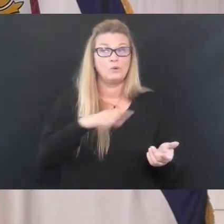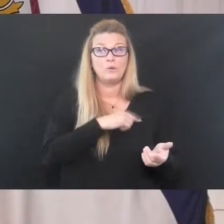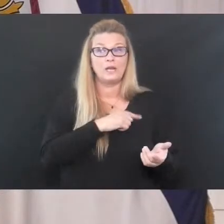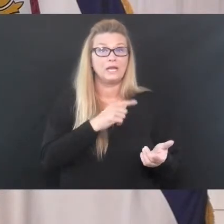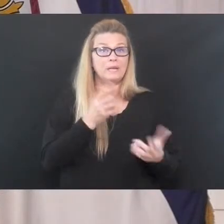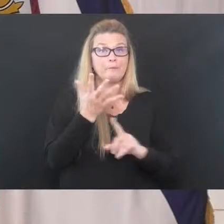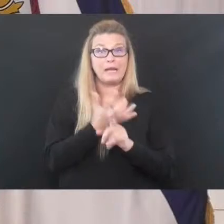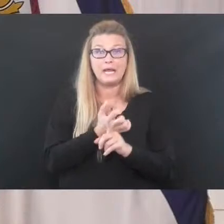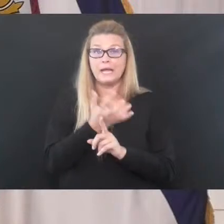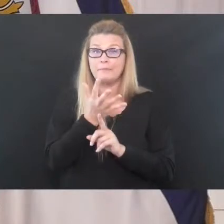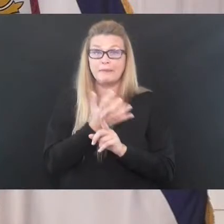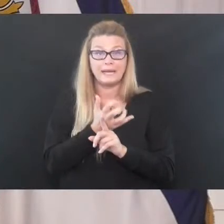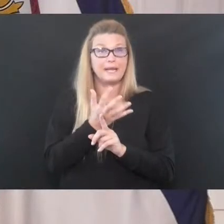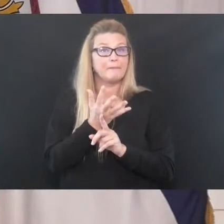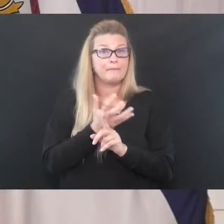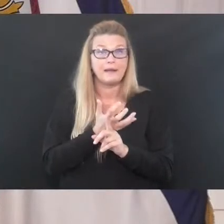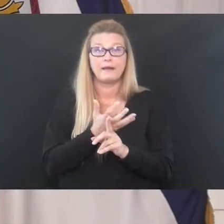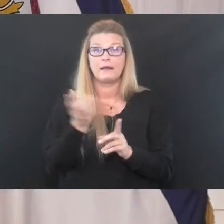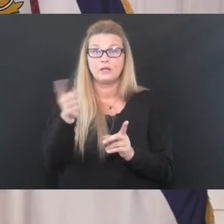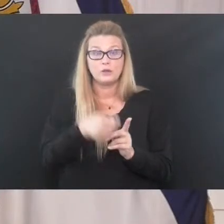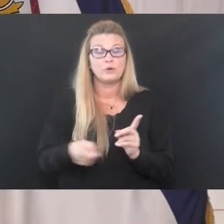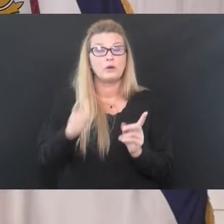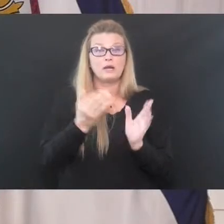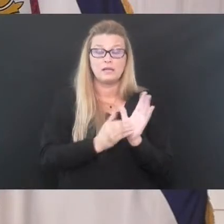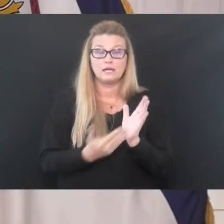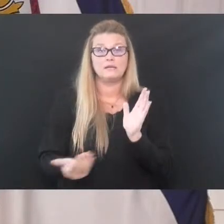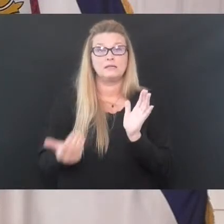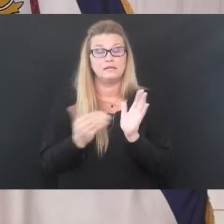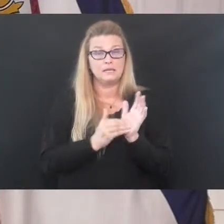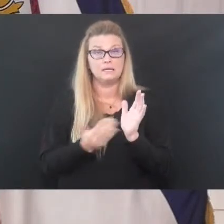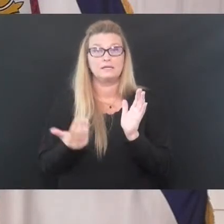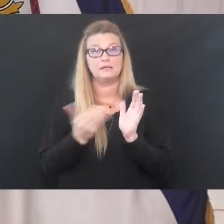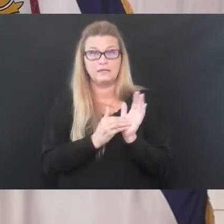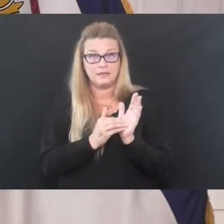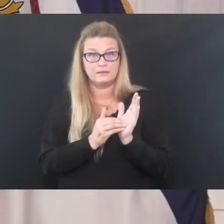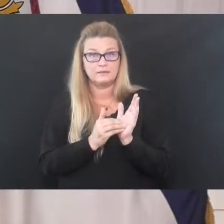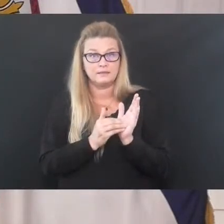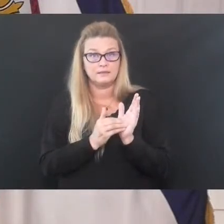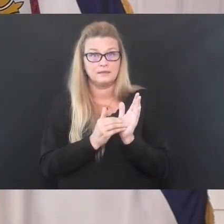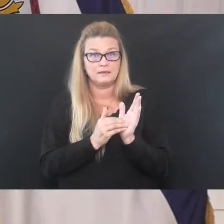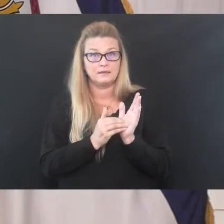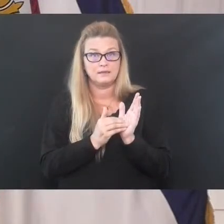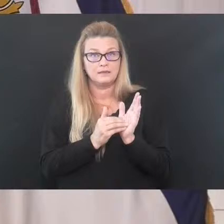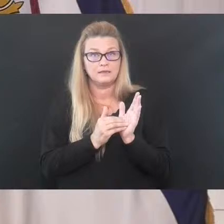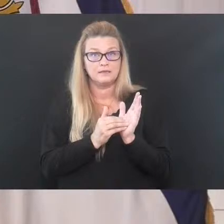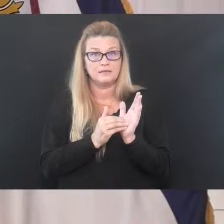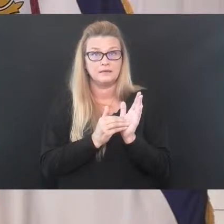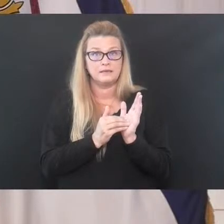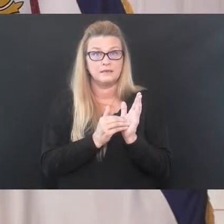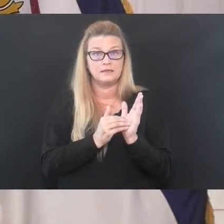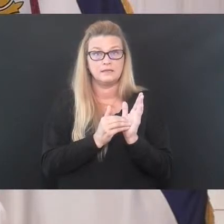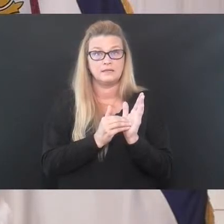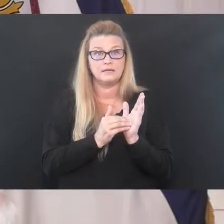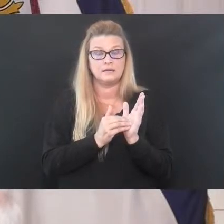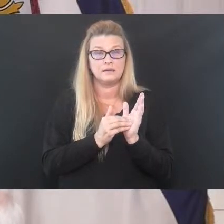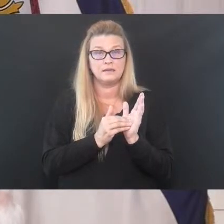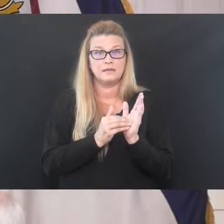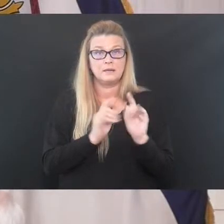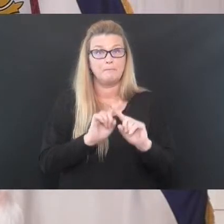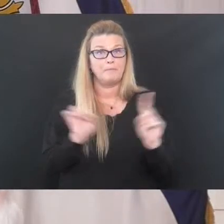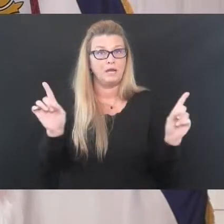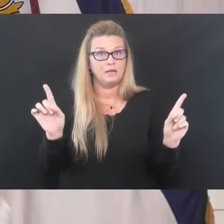and plead and plead over and over and over and over and over. But I